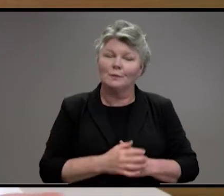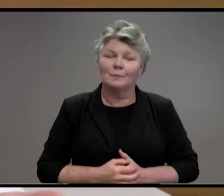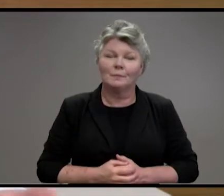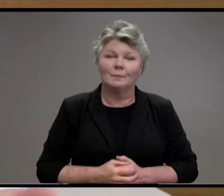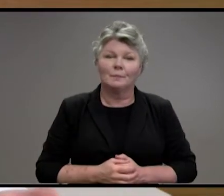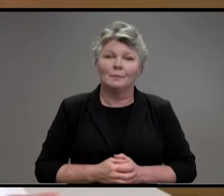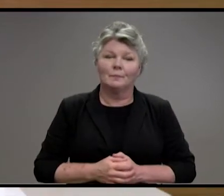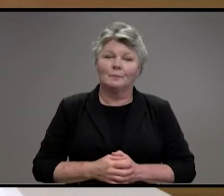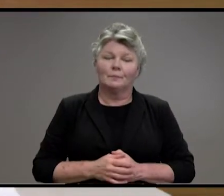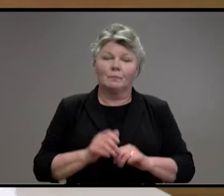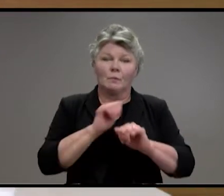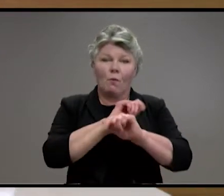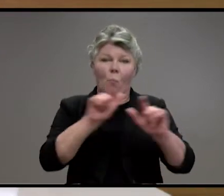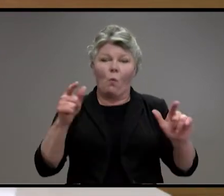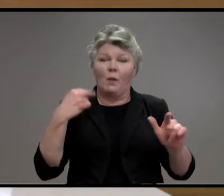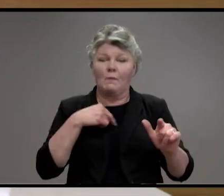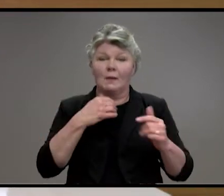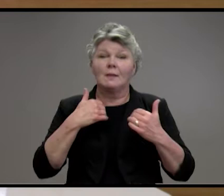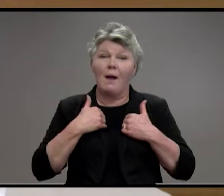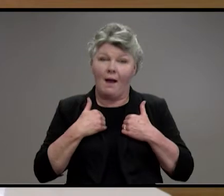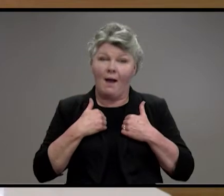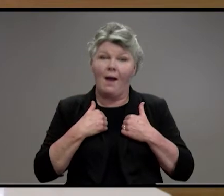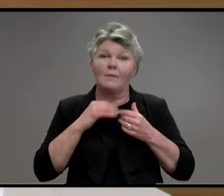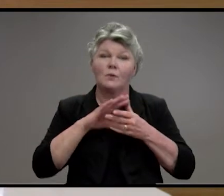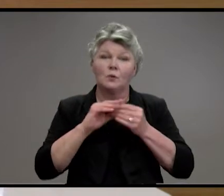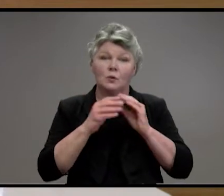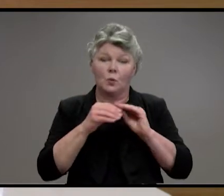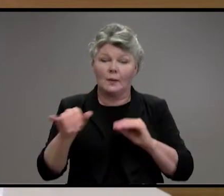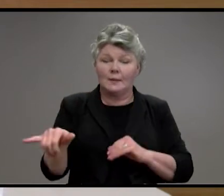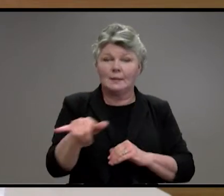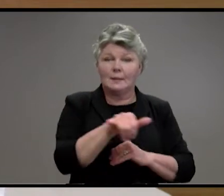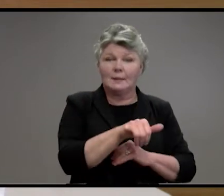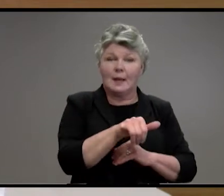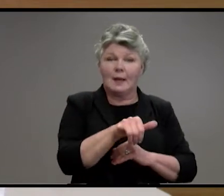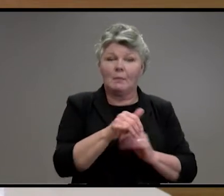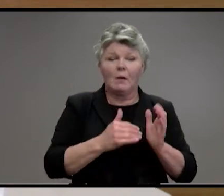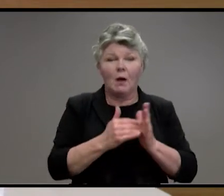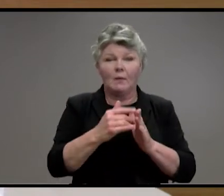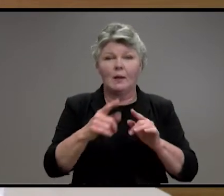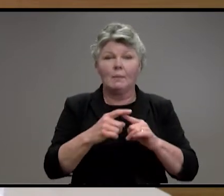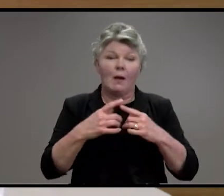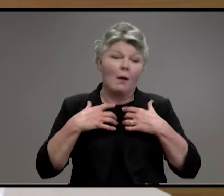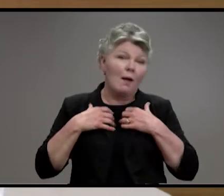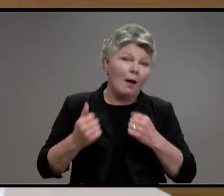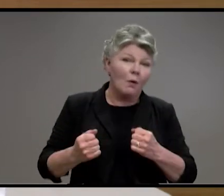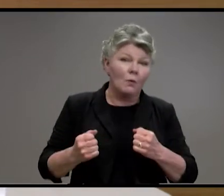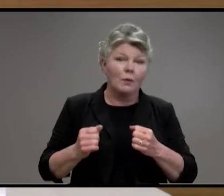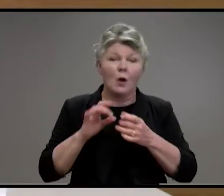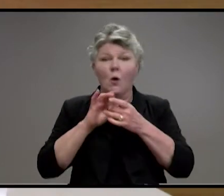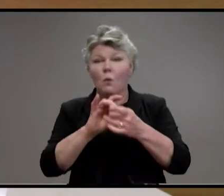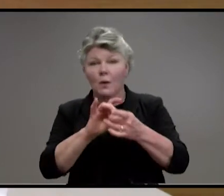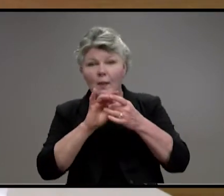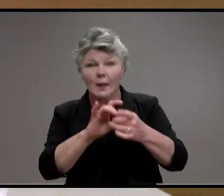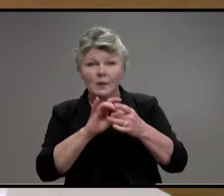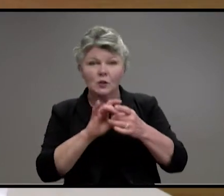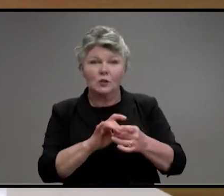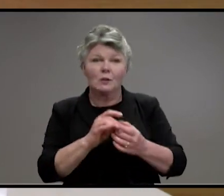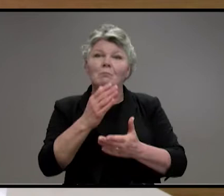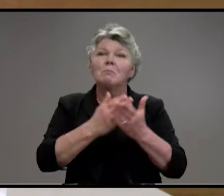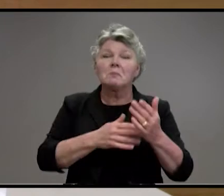All of us have white buffalo stories. Many are about our health or relationships. Some of them are